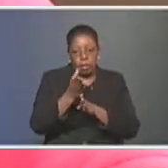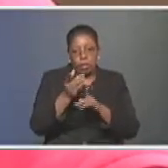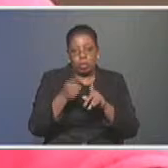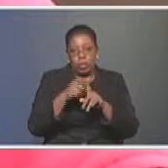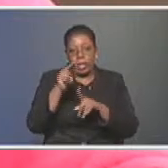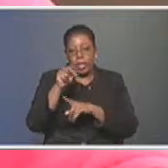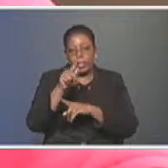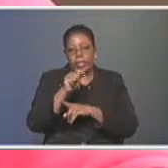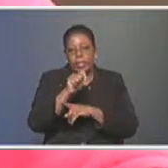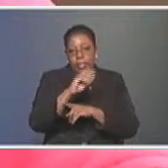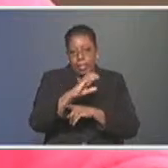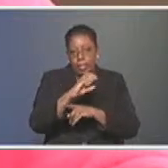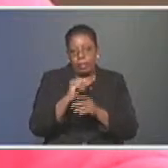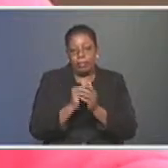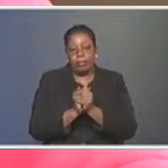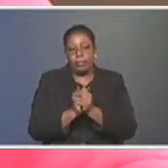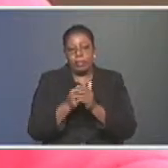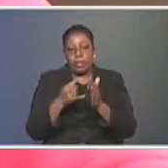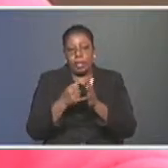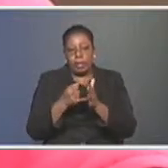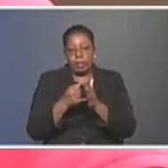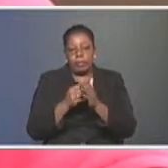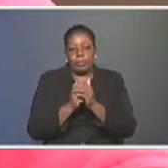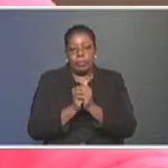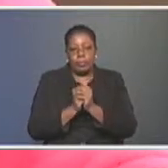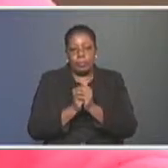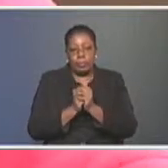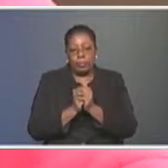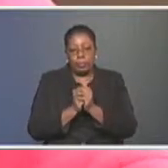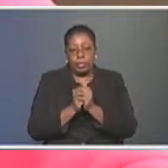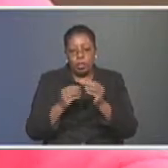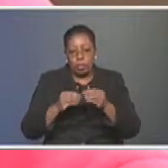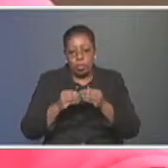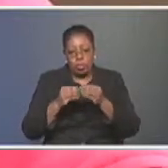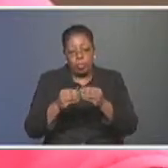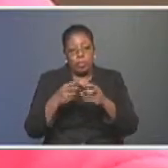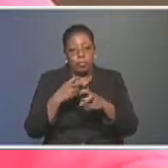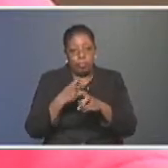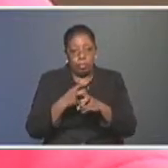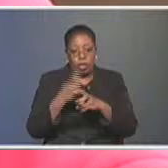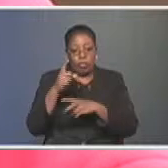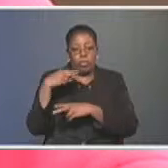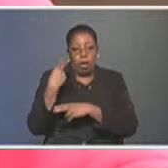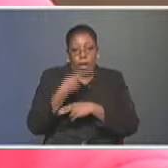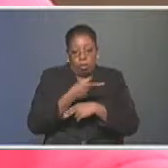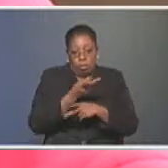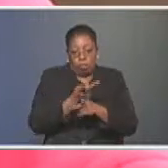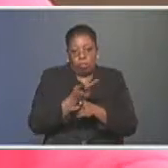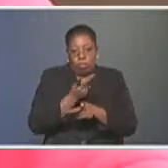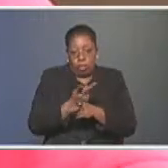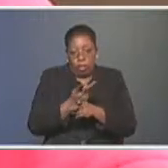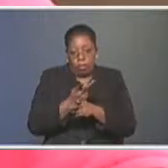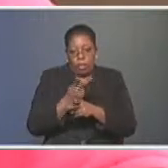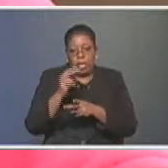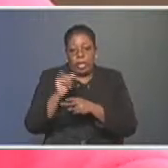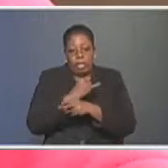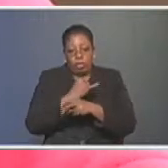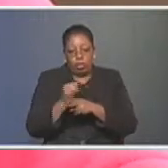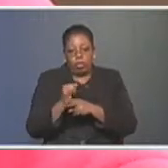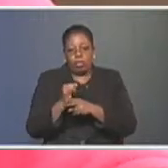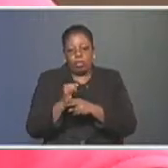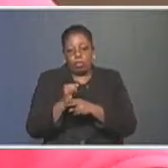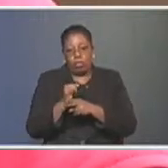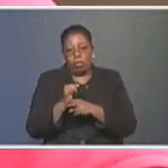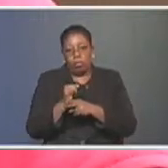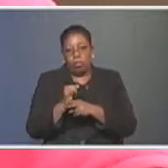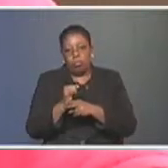NTC. And it was extremely difficult for us to maintain industrial harmony